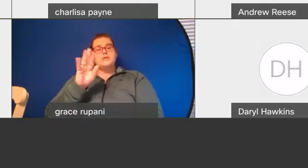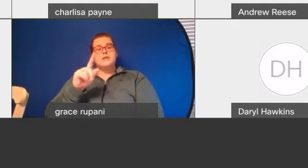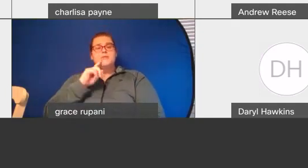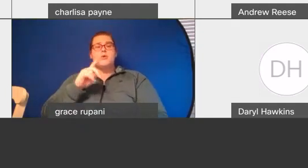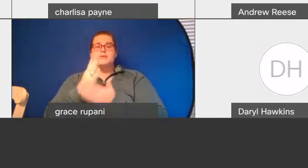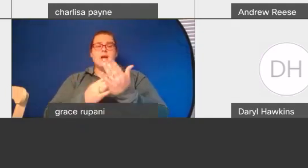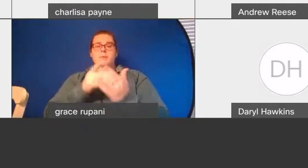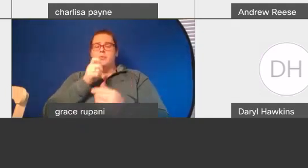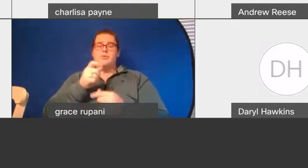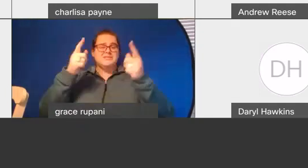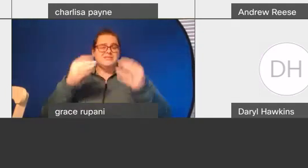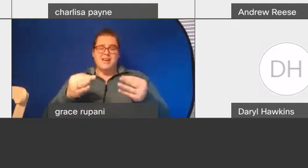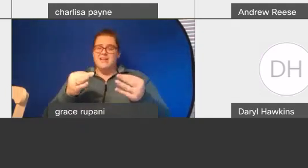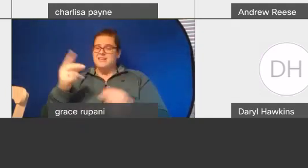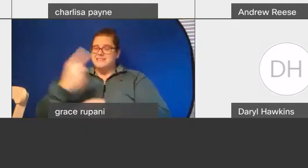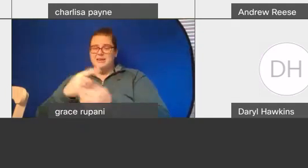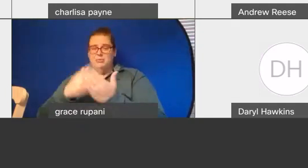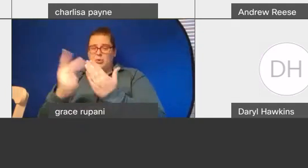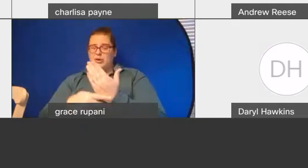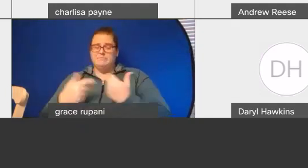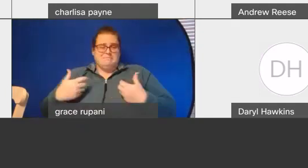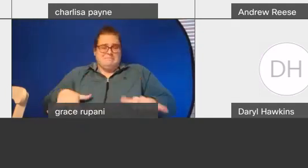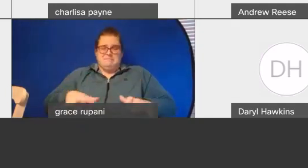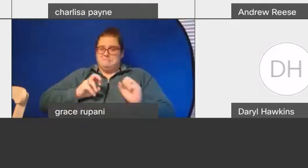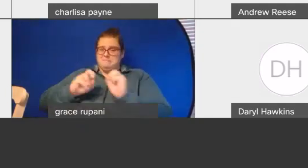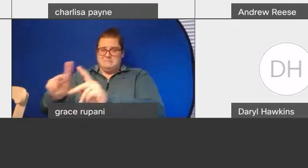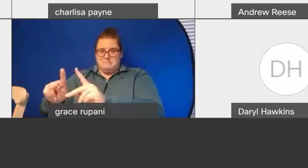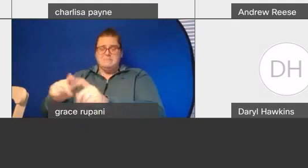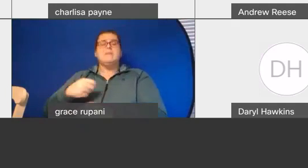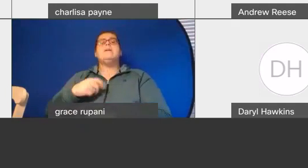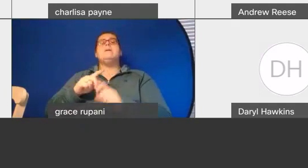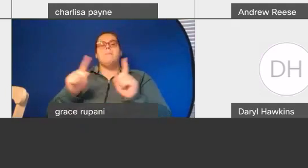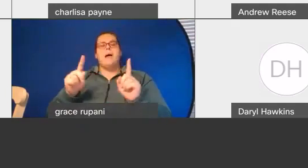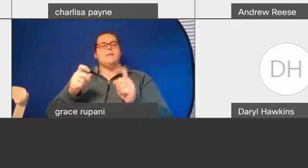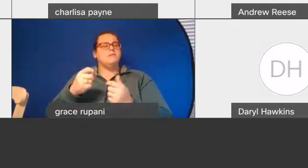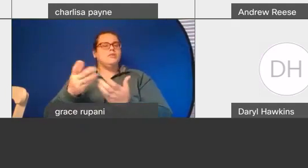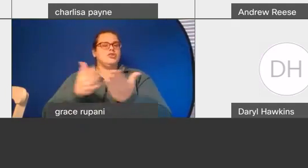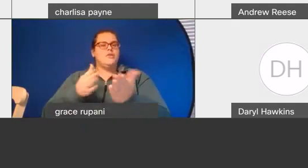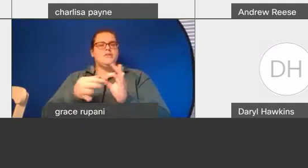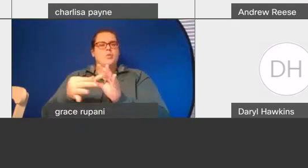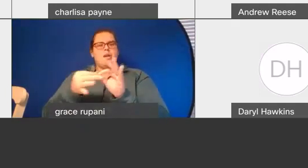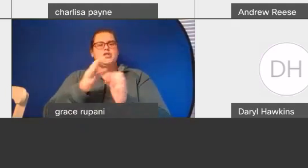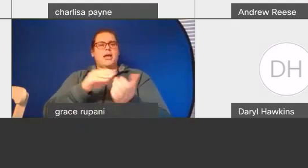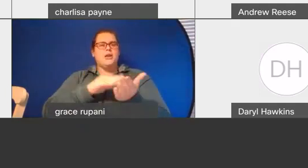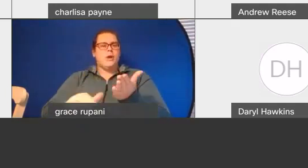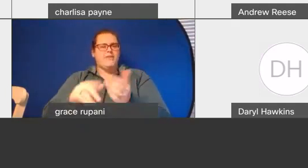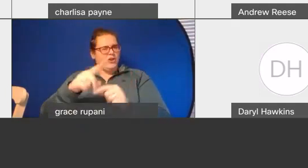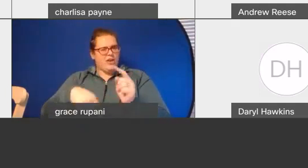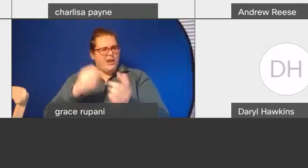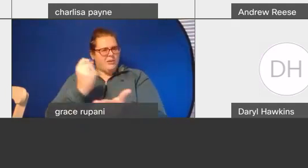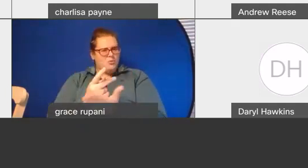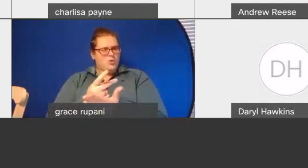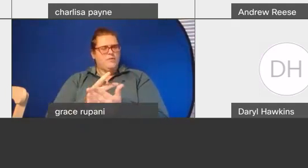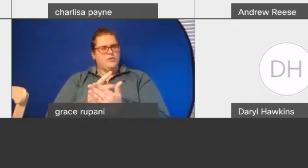companion services for them. However, service coordination and waiver are not able to approve one-to-one services for them,